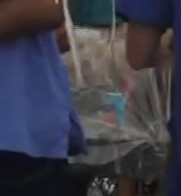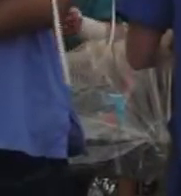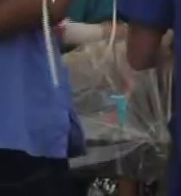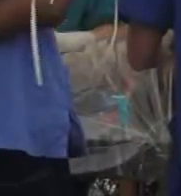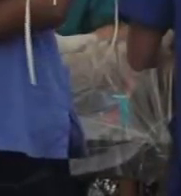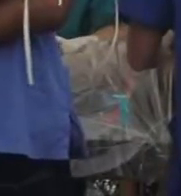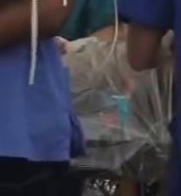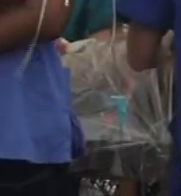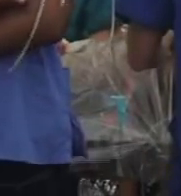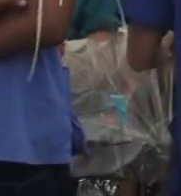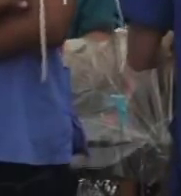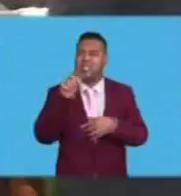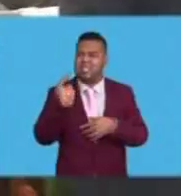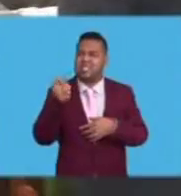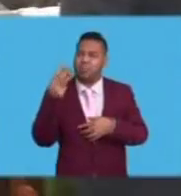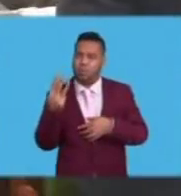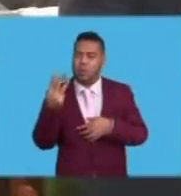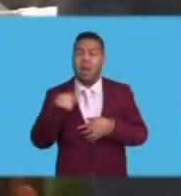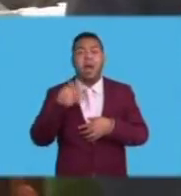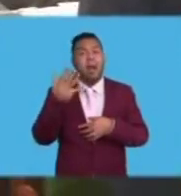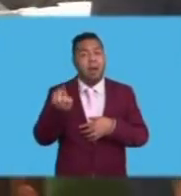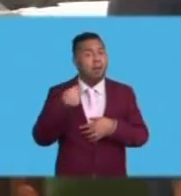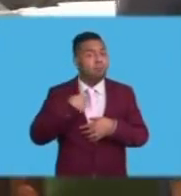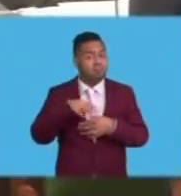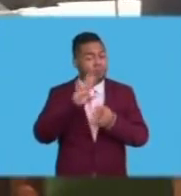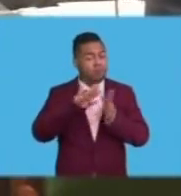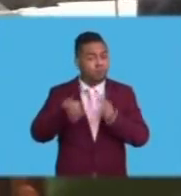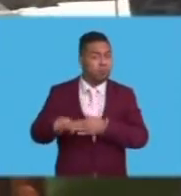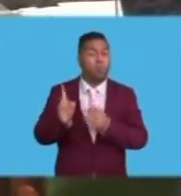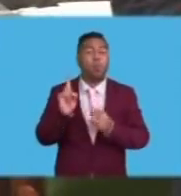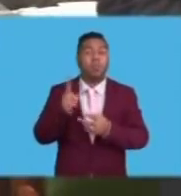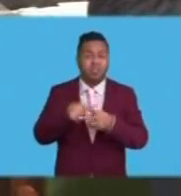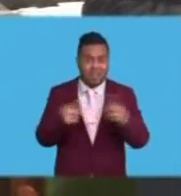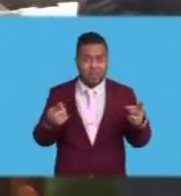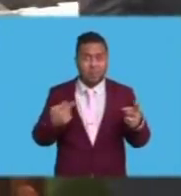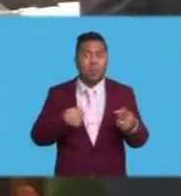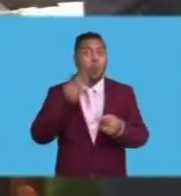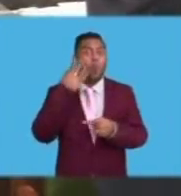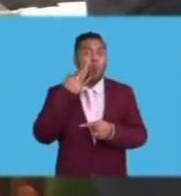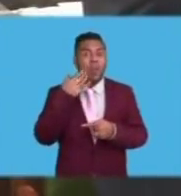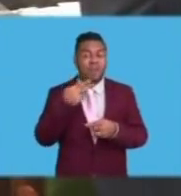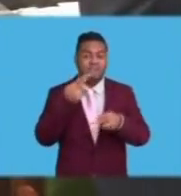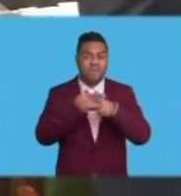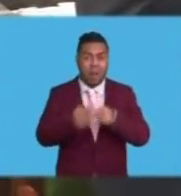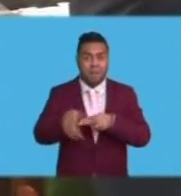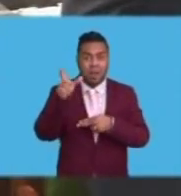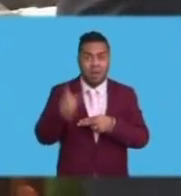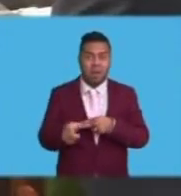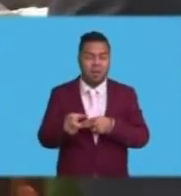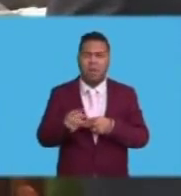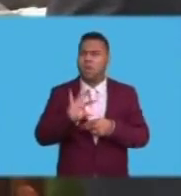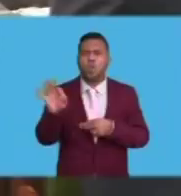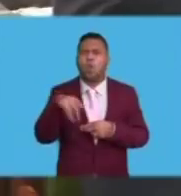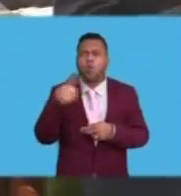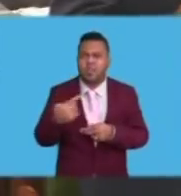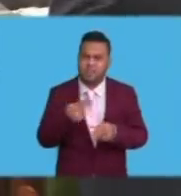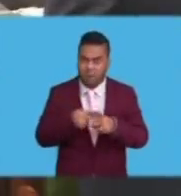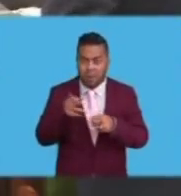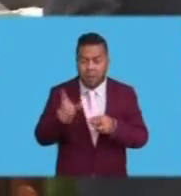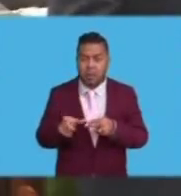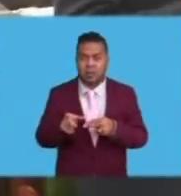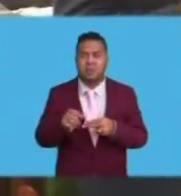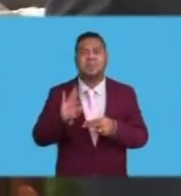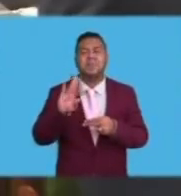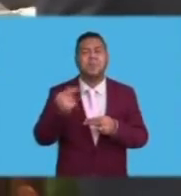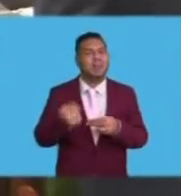authorities to control the issue. The unfortunate thing is when farmers, not only farmers, but